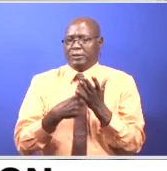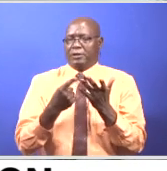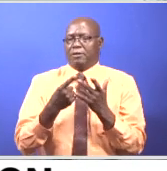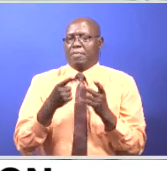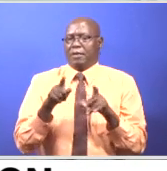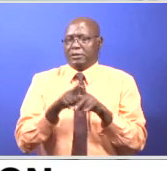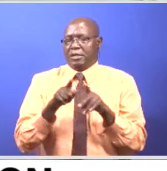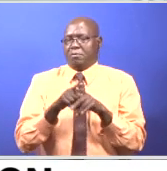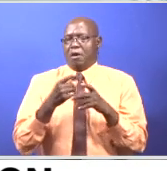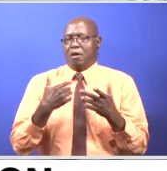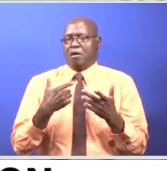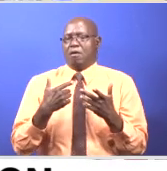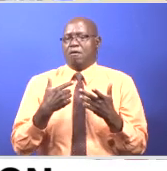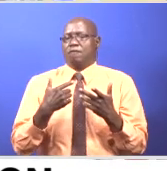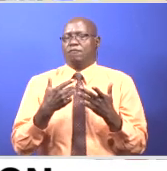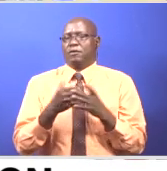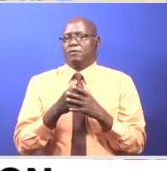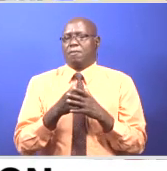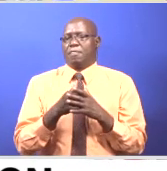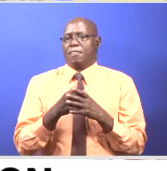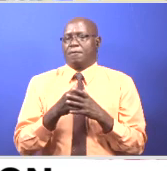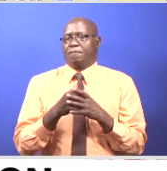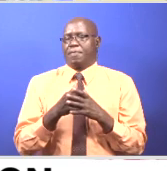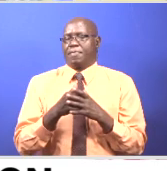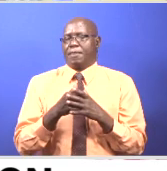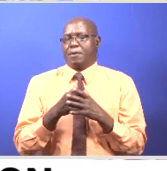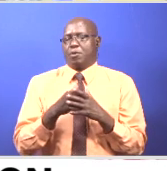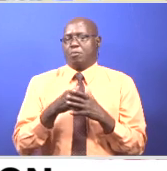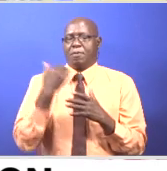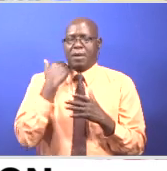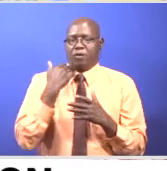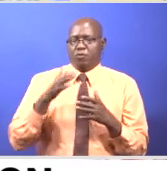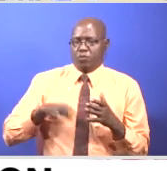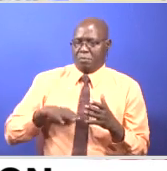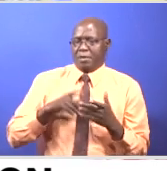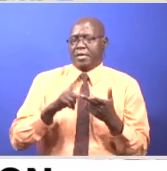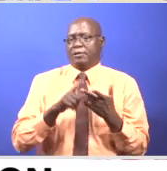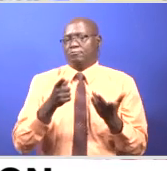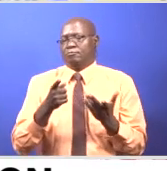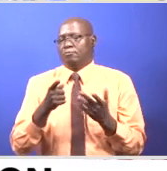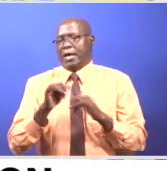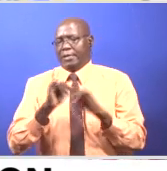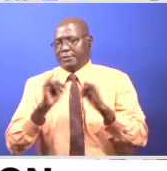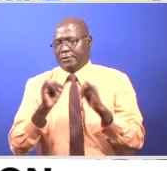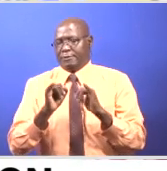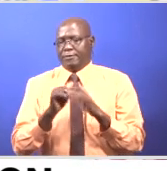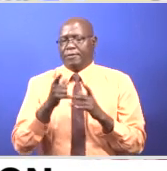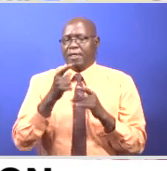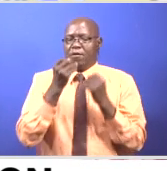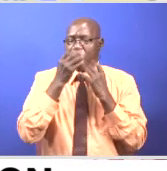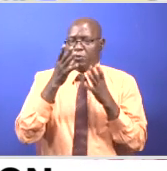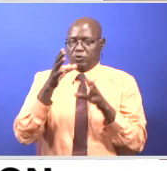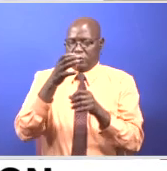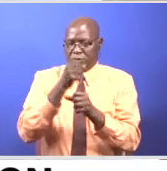menstrual health, menstrual hygiene. People's lives are conditioned, among other things, by the knowledge acquired and information received